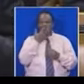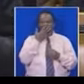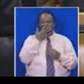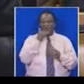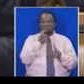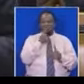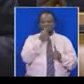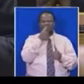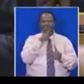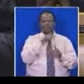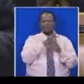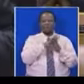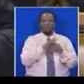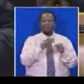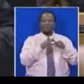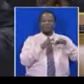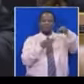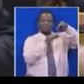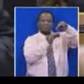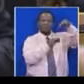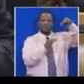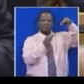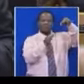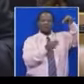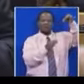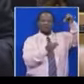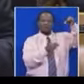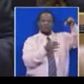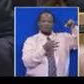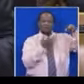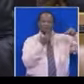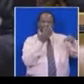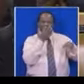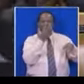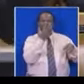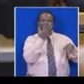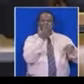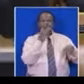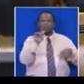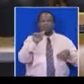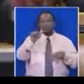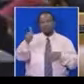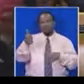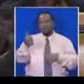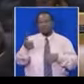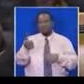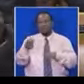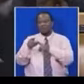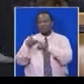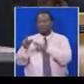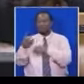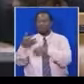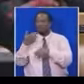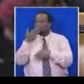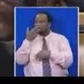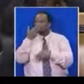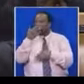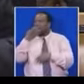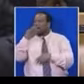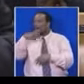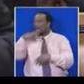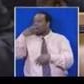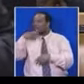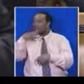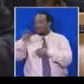want a grape flavor, you can get a grape flavor. Why not water, sir? If you want an apple flavor, you can get an